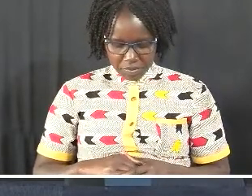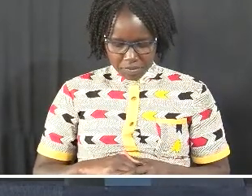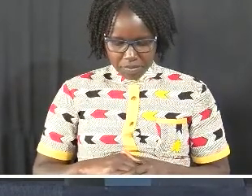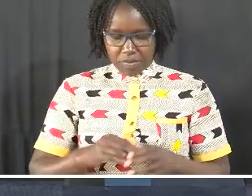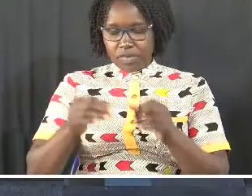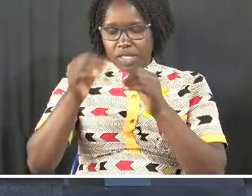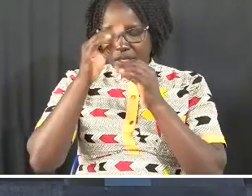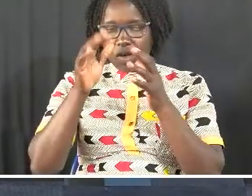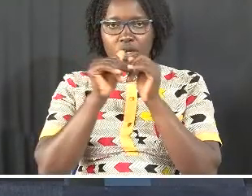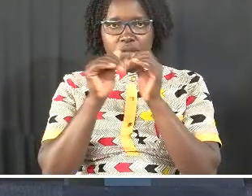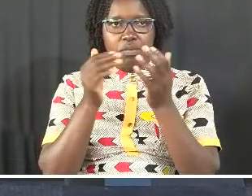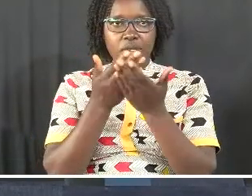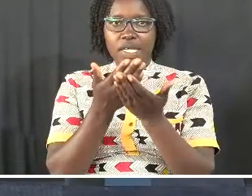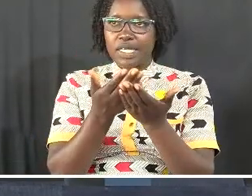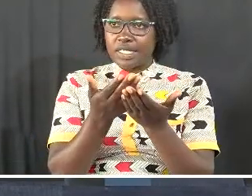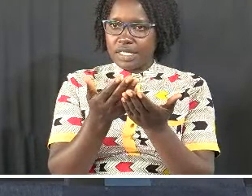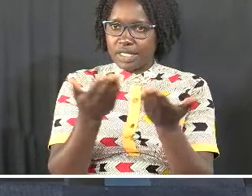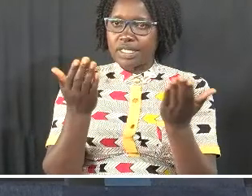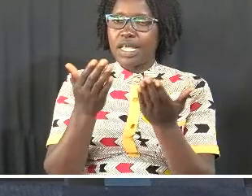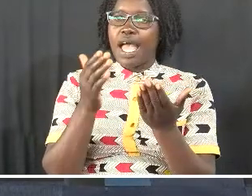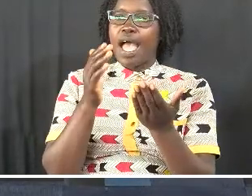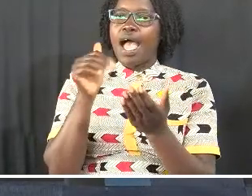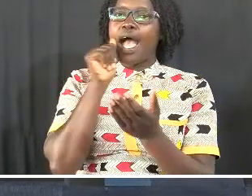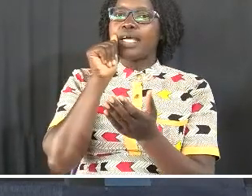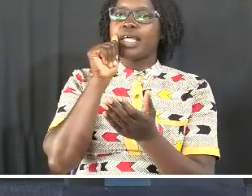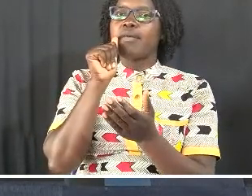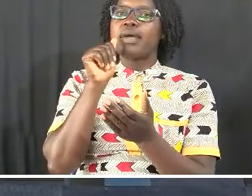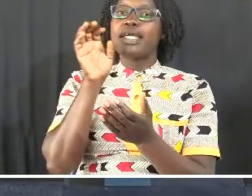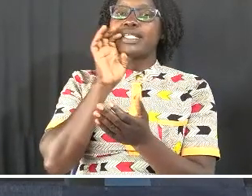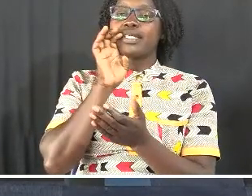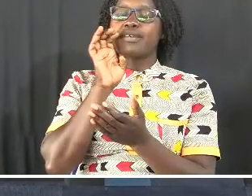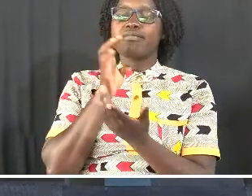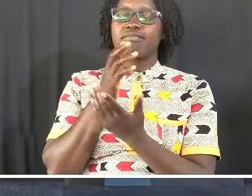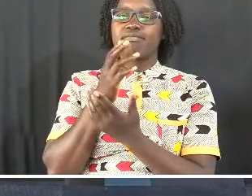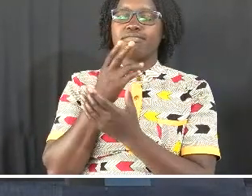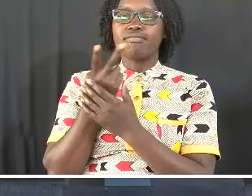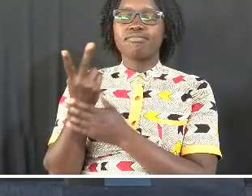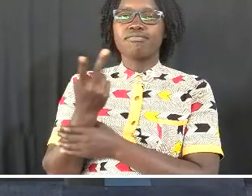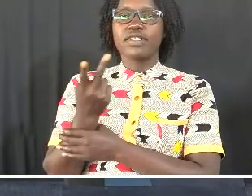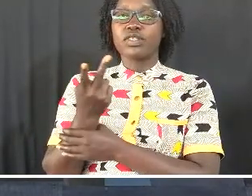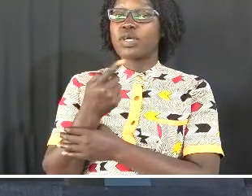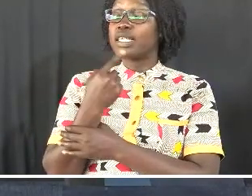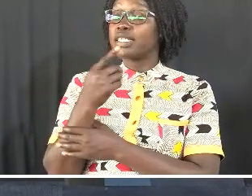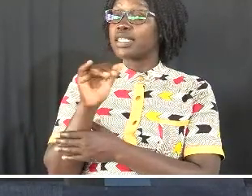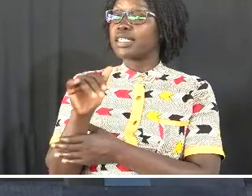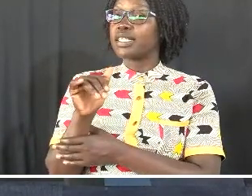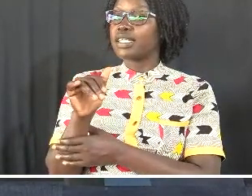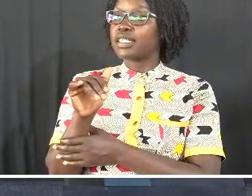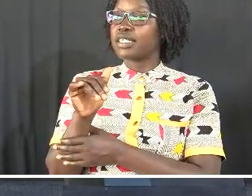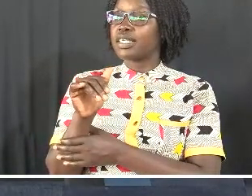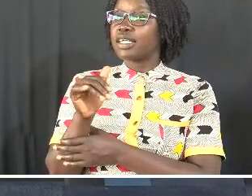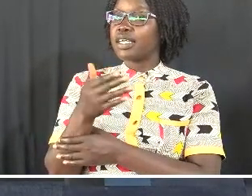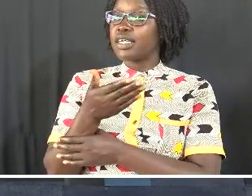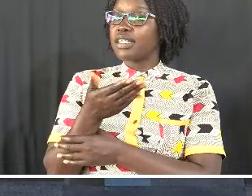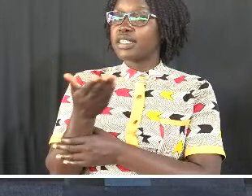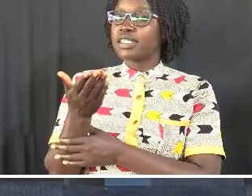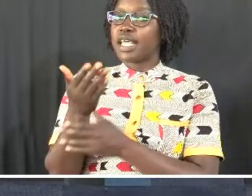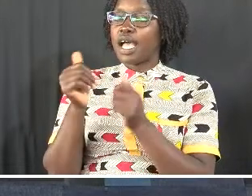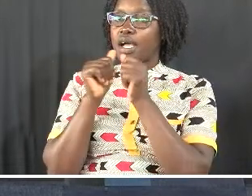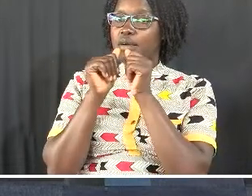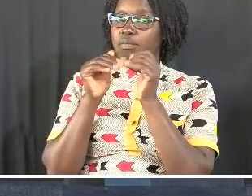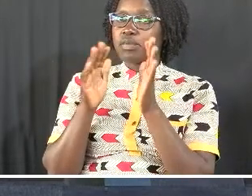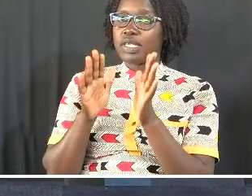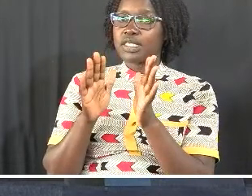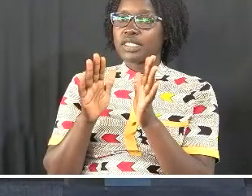God blessed Adam and Eve and said that marriage is blessed.